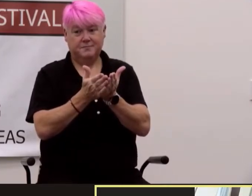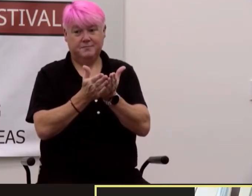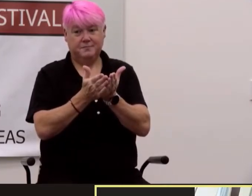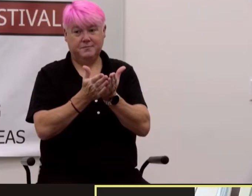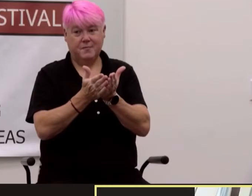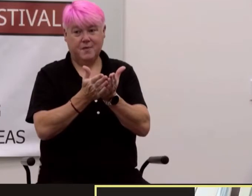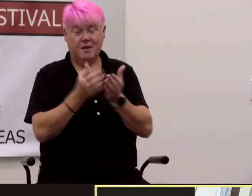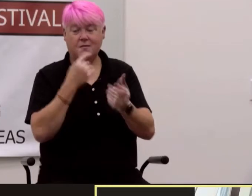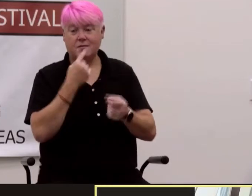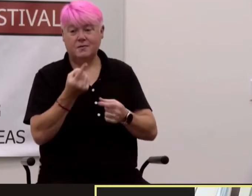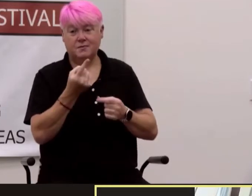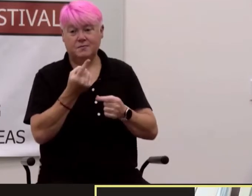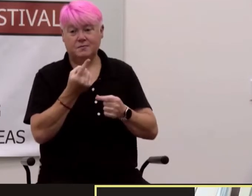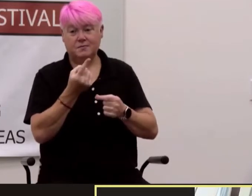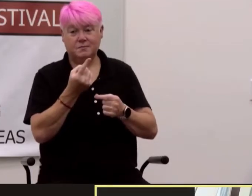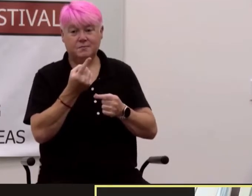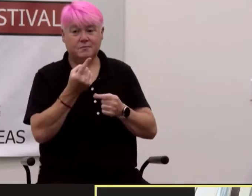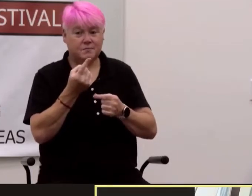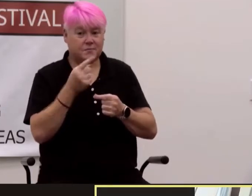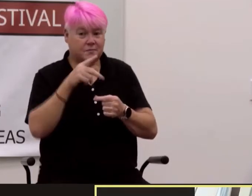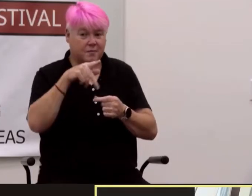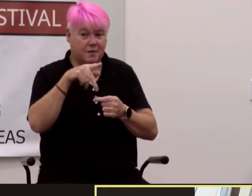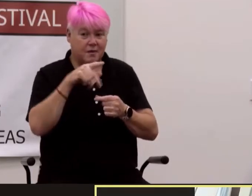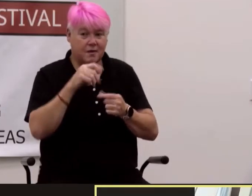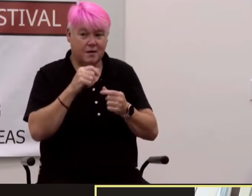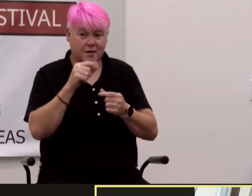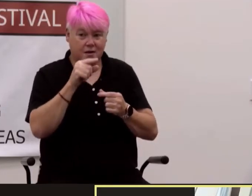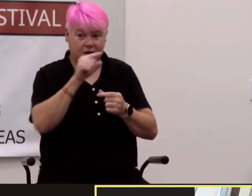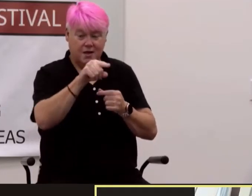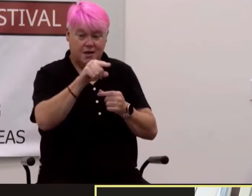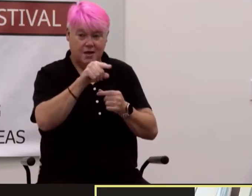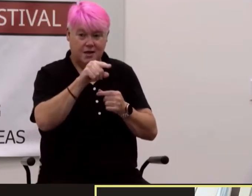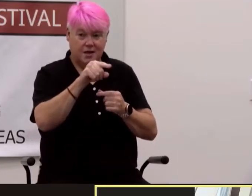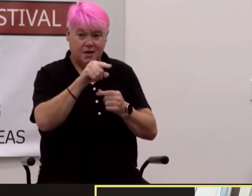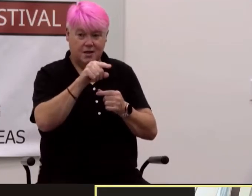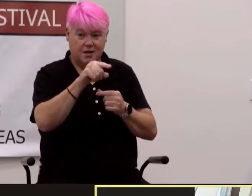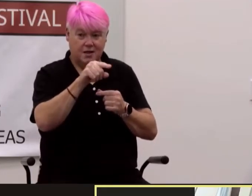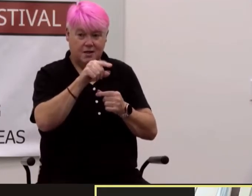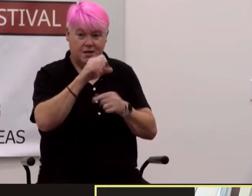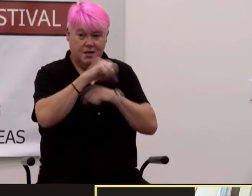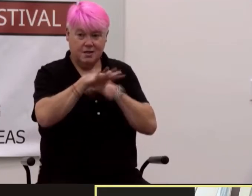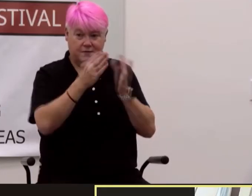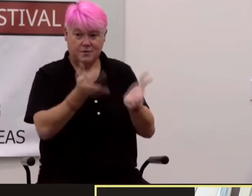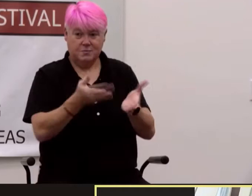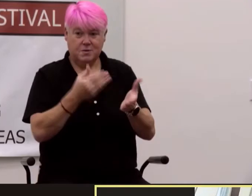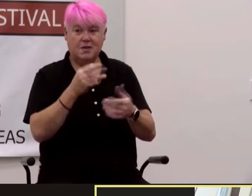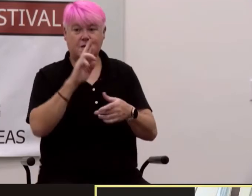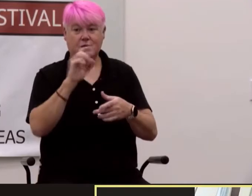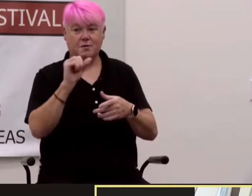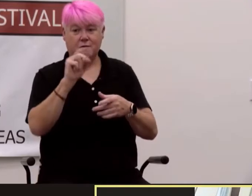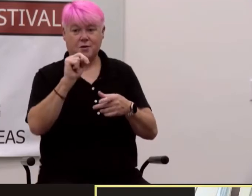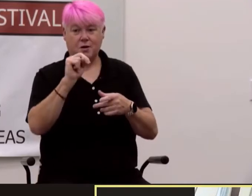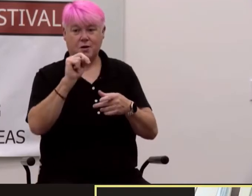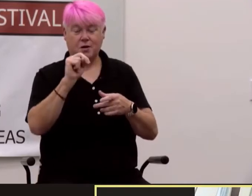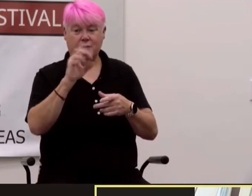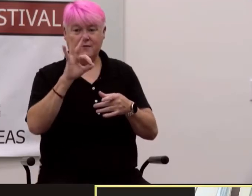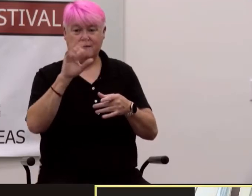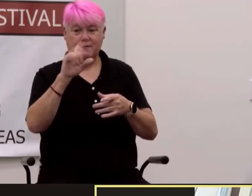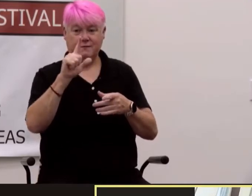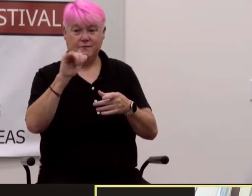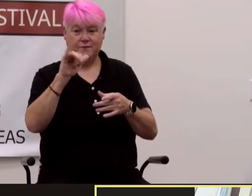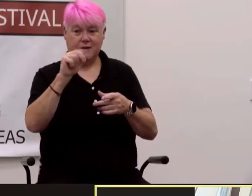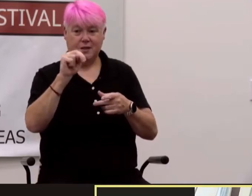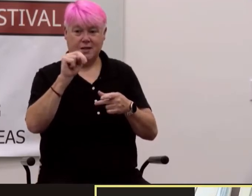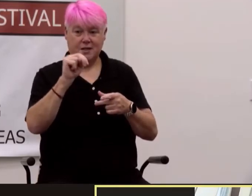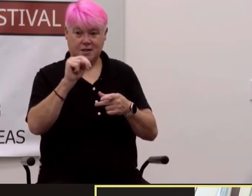would say people that influence me are like Ryan O'Flynn is a massive influence to me.